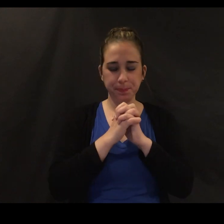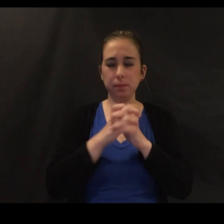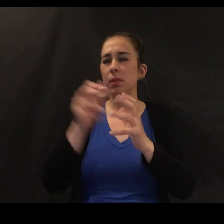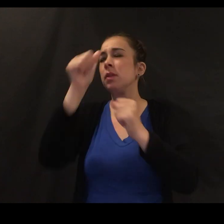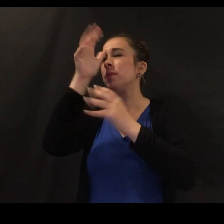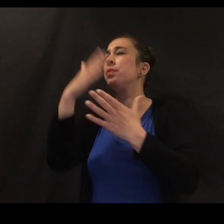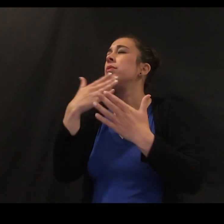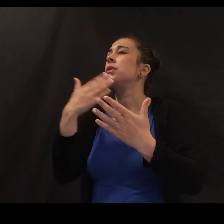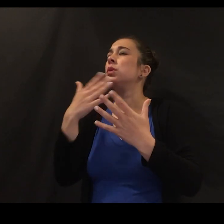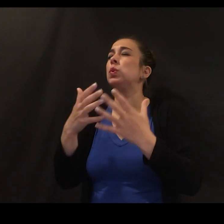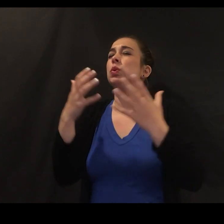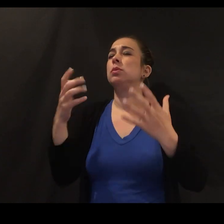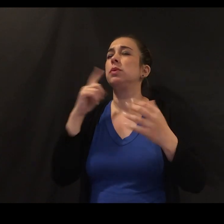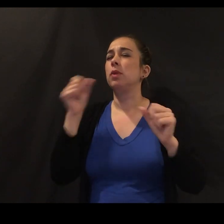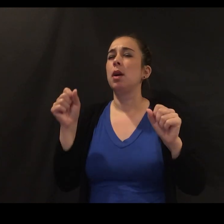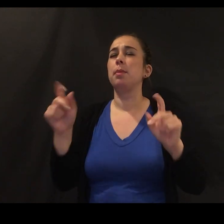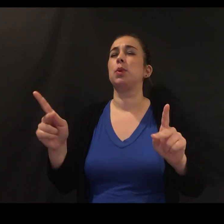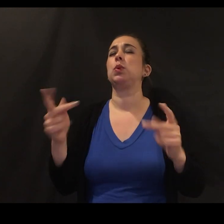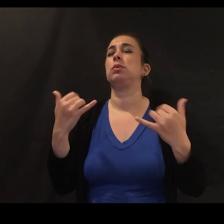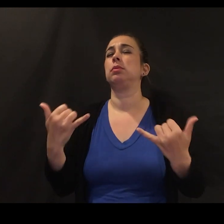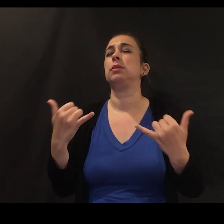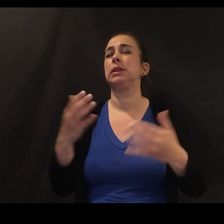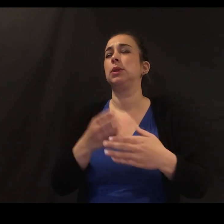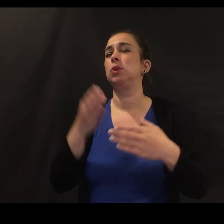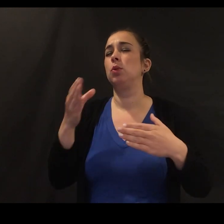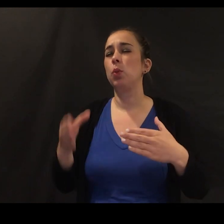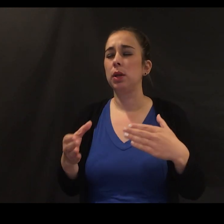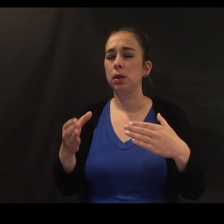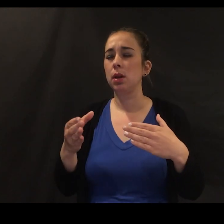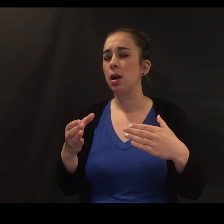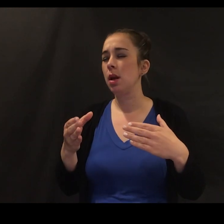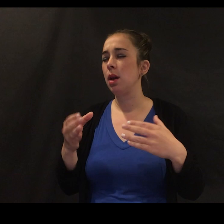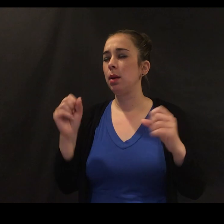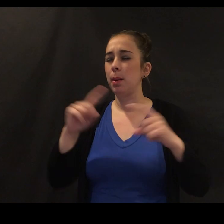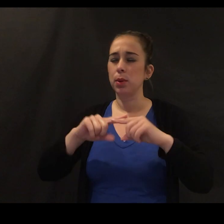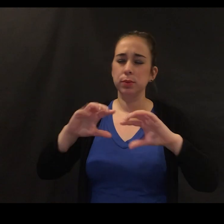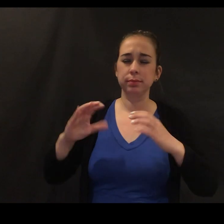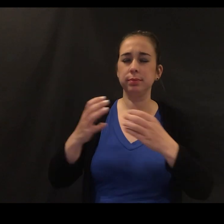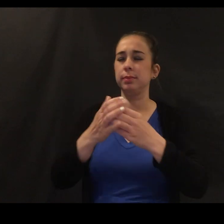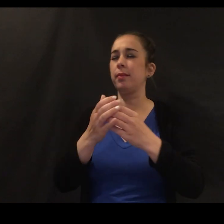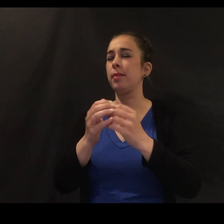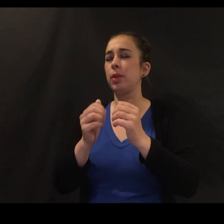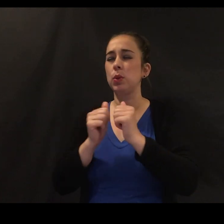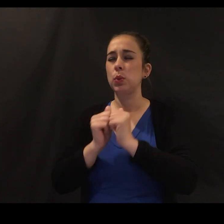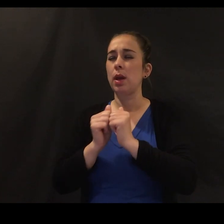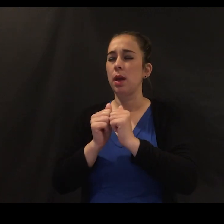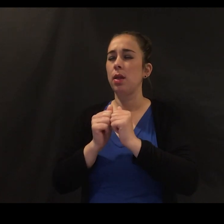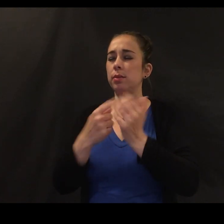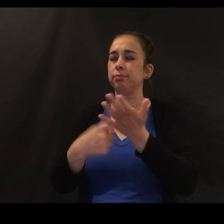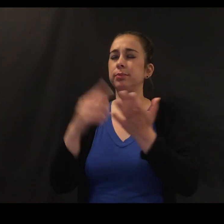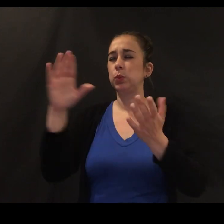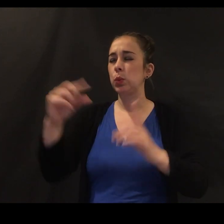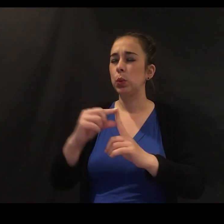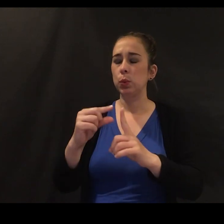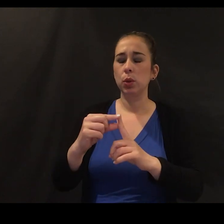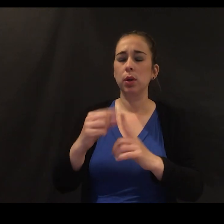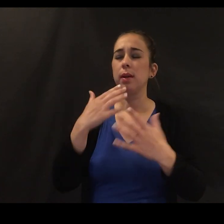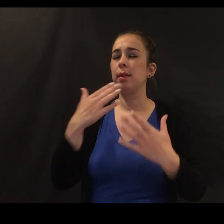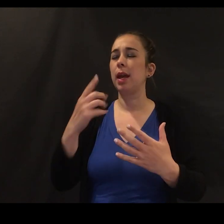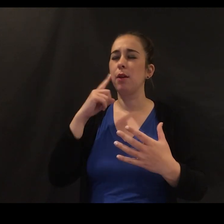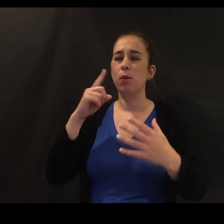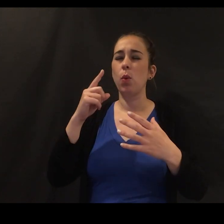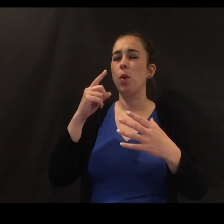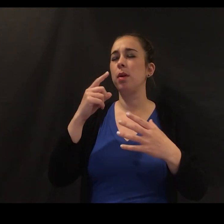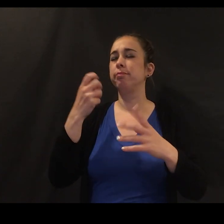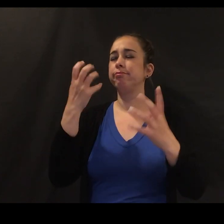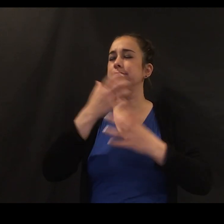for the opportunity that we've had this weekend to gather around your word. Thank you for the great story of David and Mephibosheth.